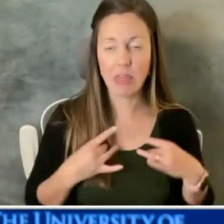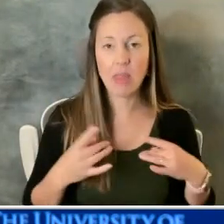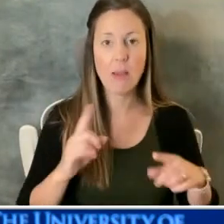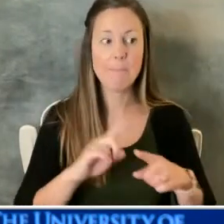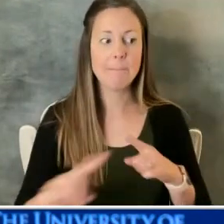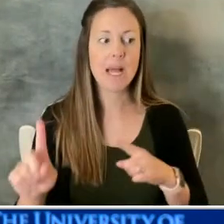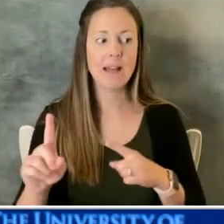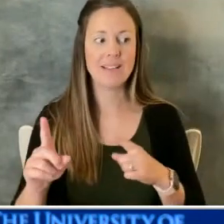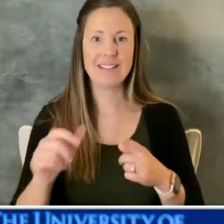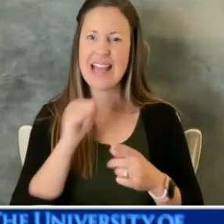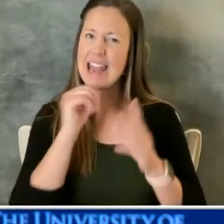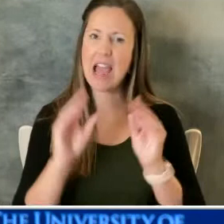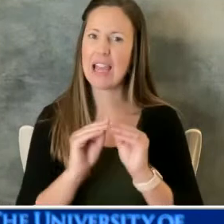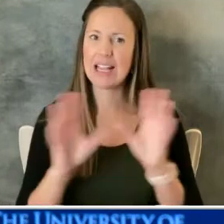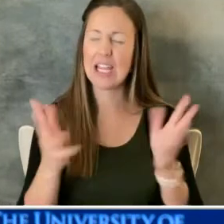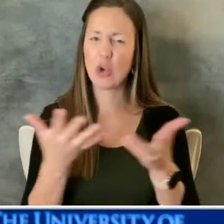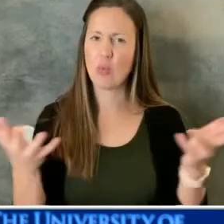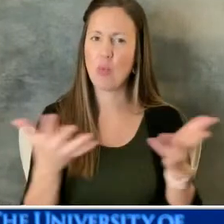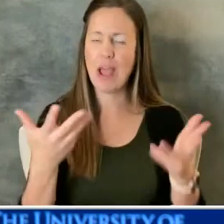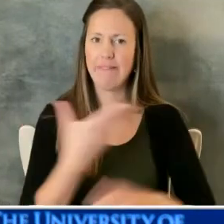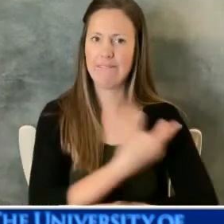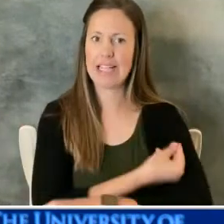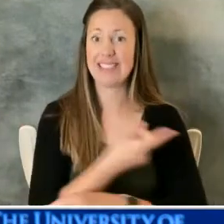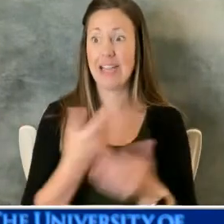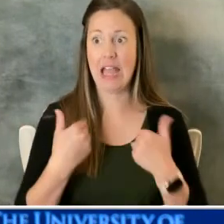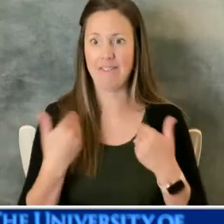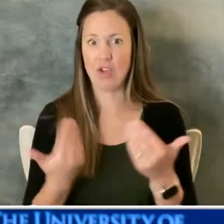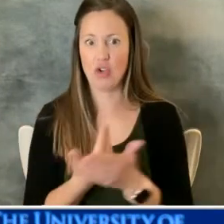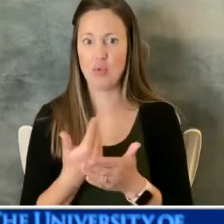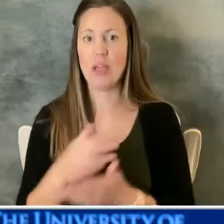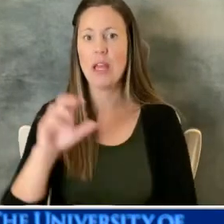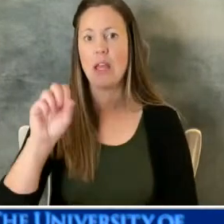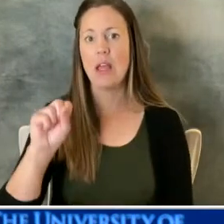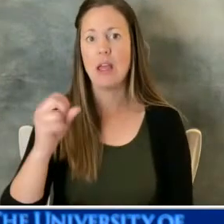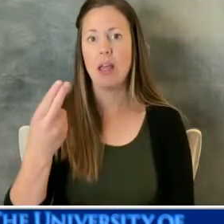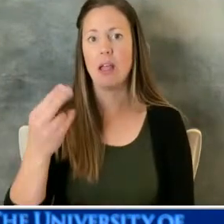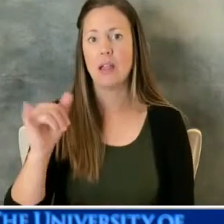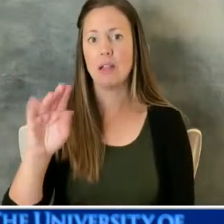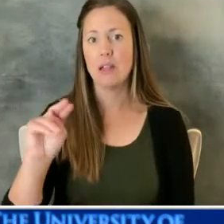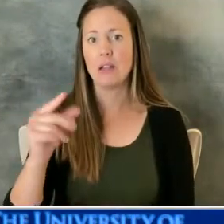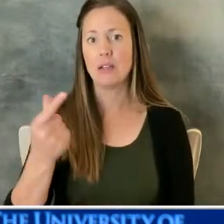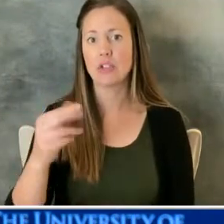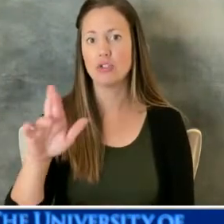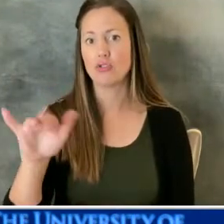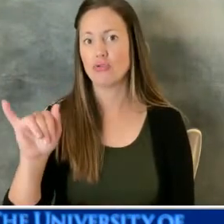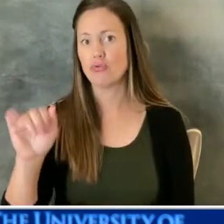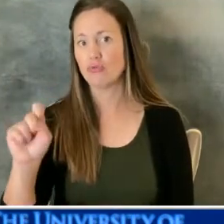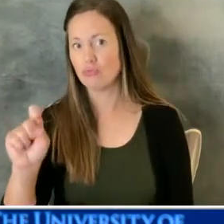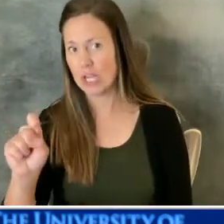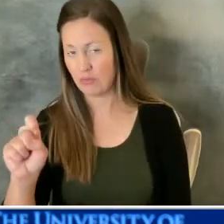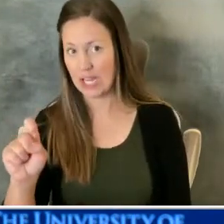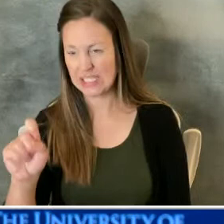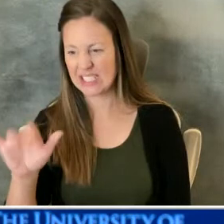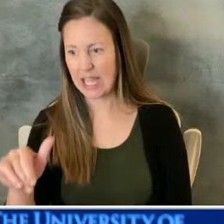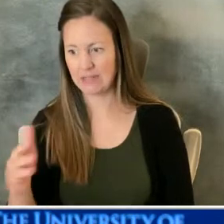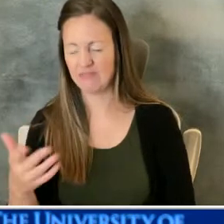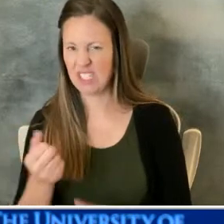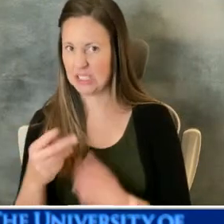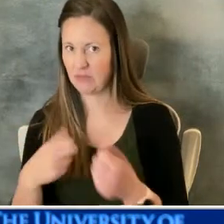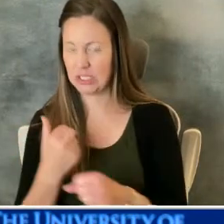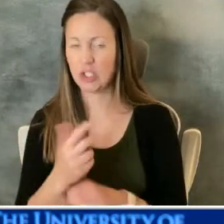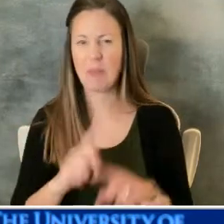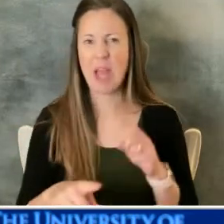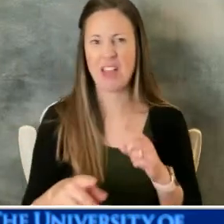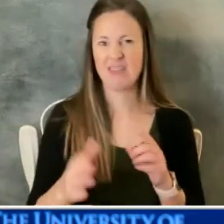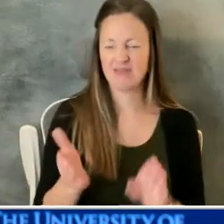what vaccine she got. There is a newer one out, Shingrix, that's been available for several years, but there was an older one as well, so it's unclear which one